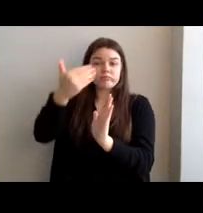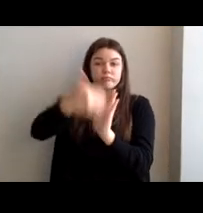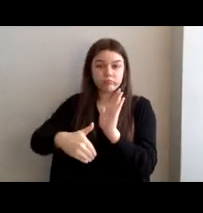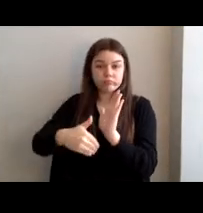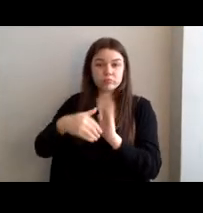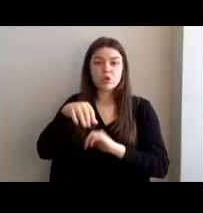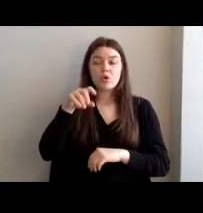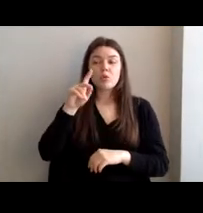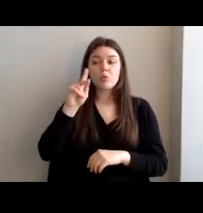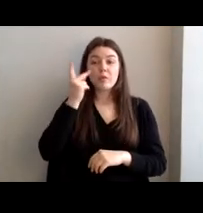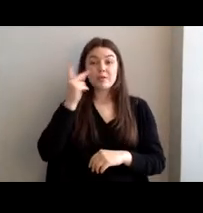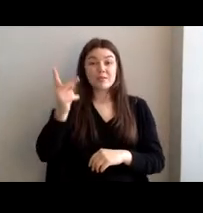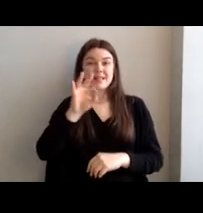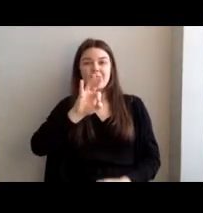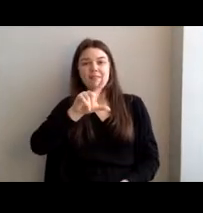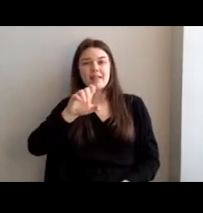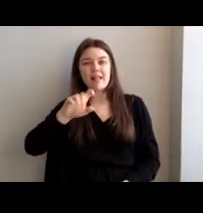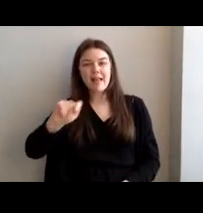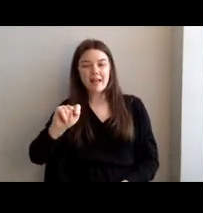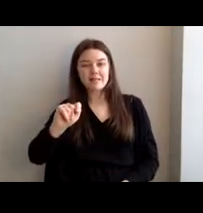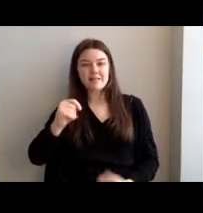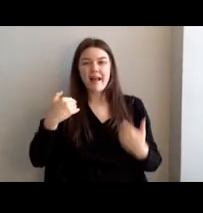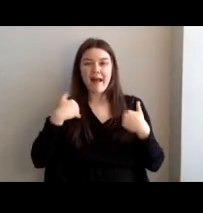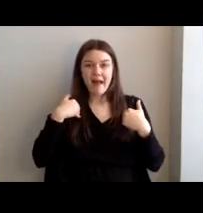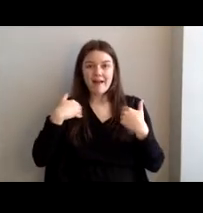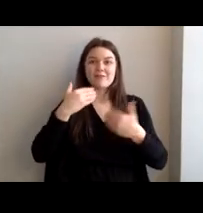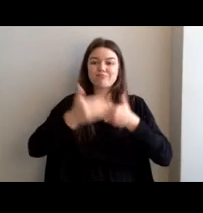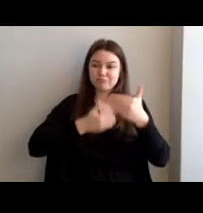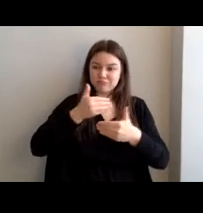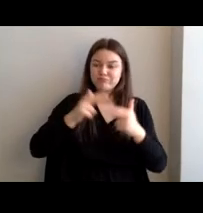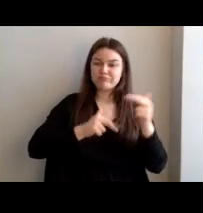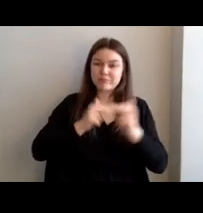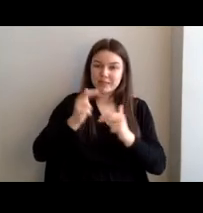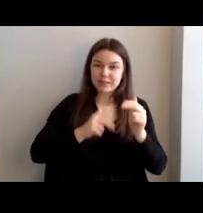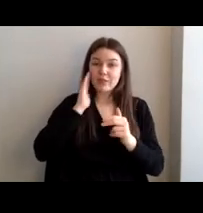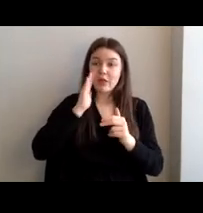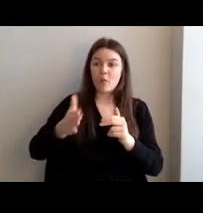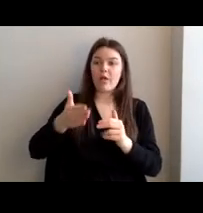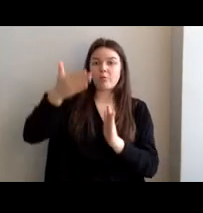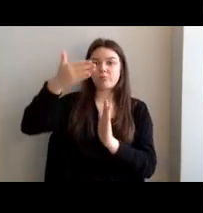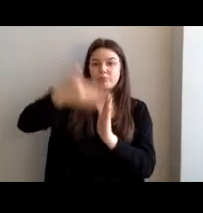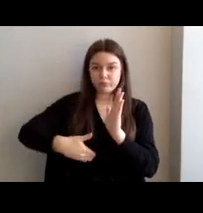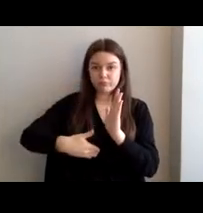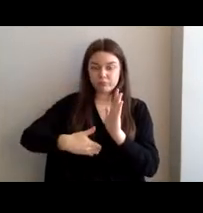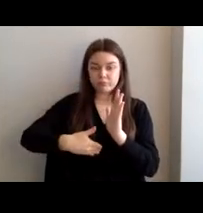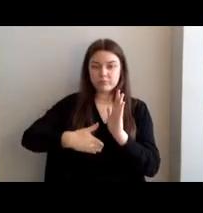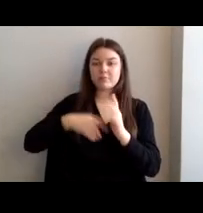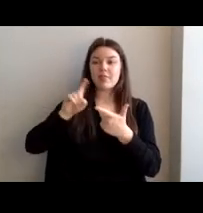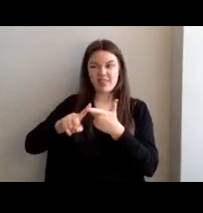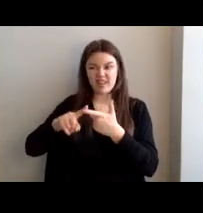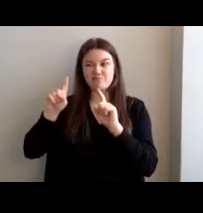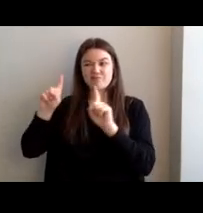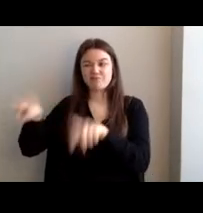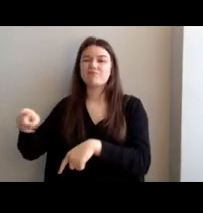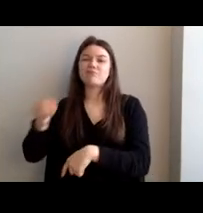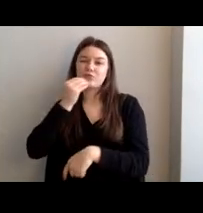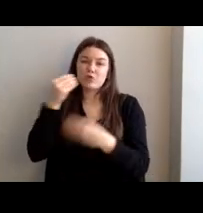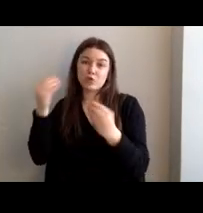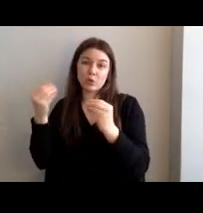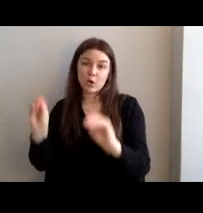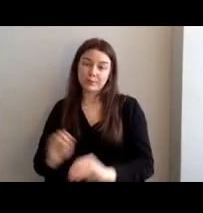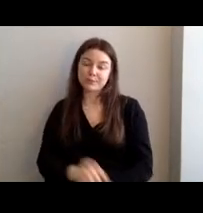that processing facility. There was a step before that. So over the fishing boat to the processing facility and then to your grocery store. Excellent. Thank